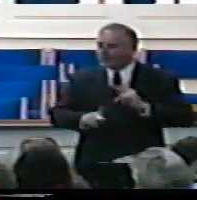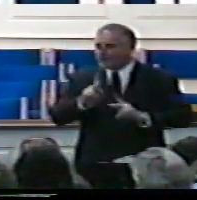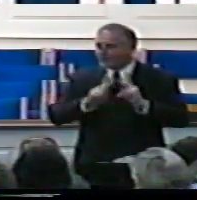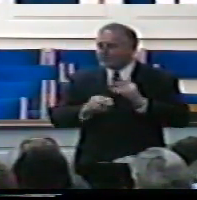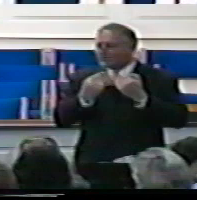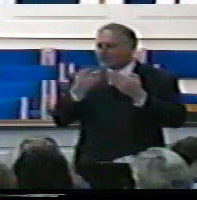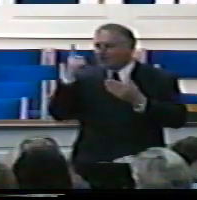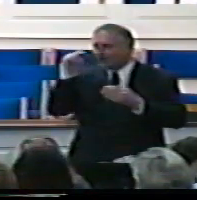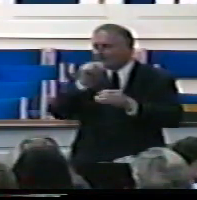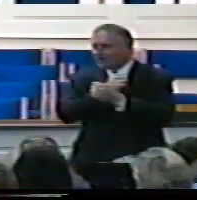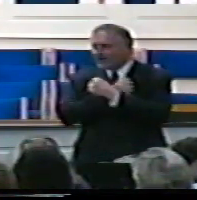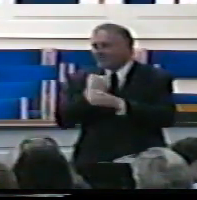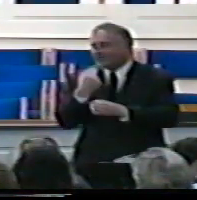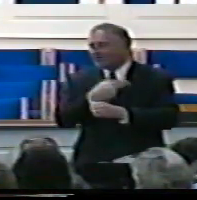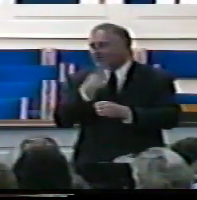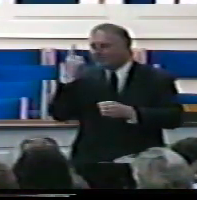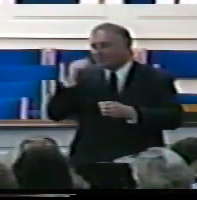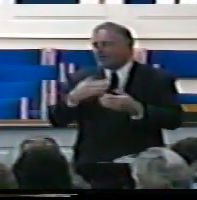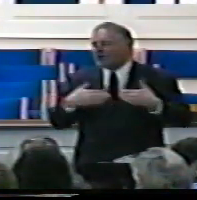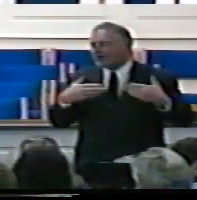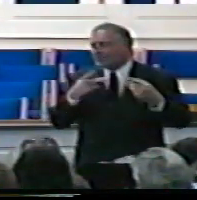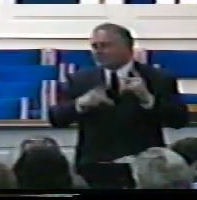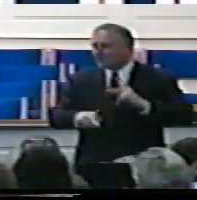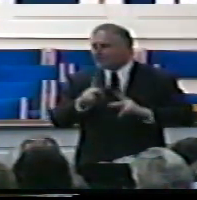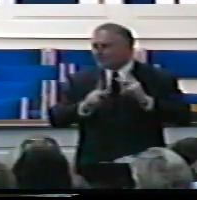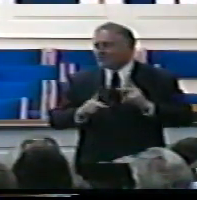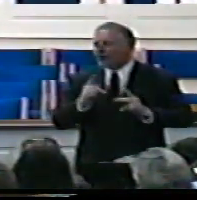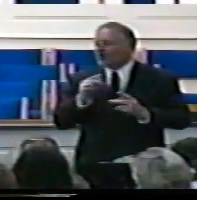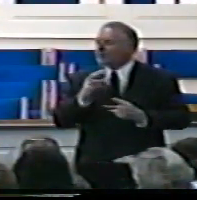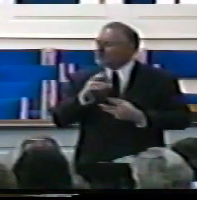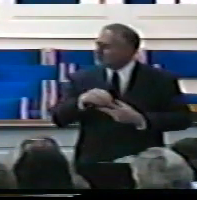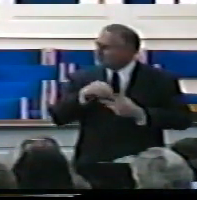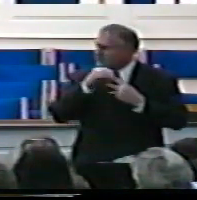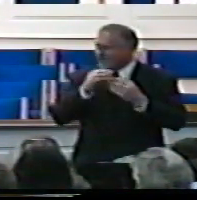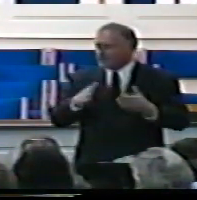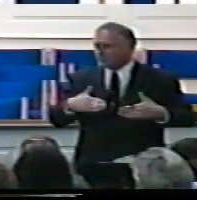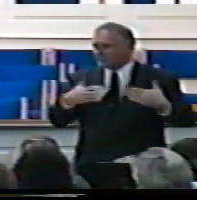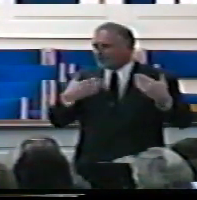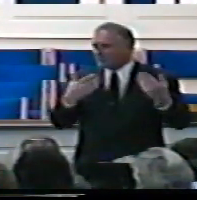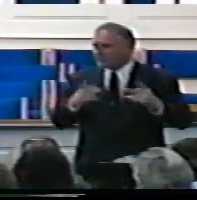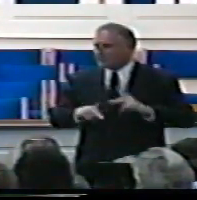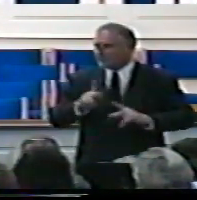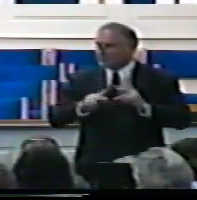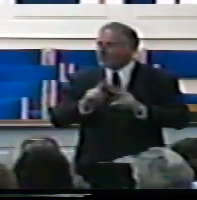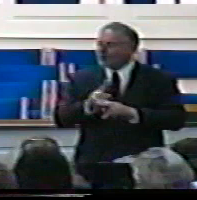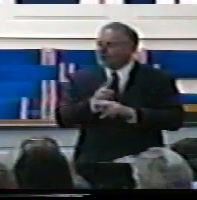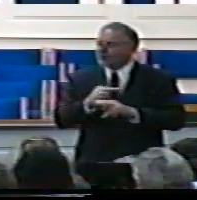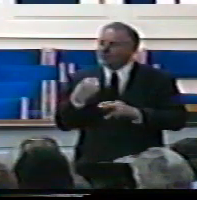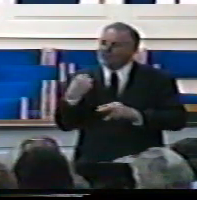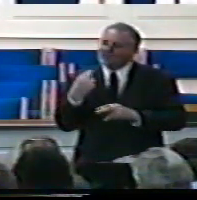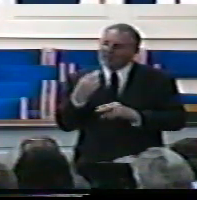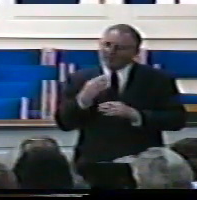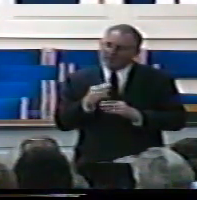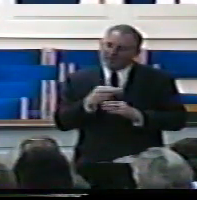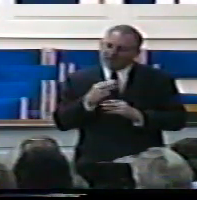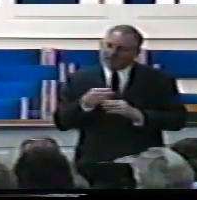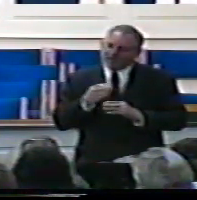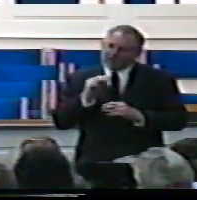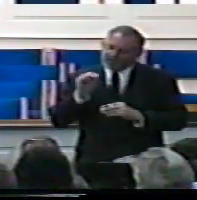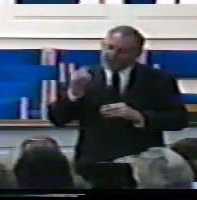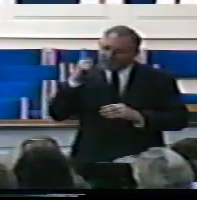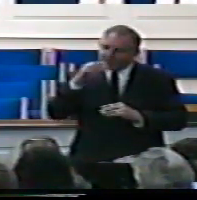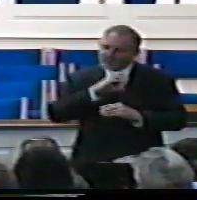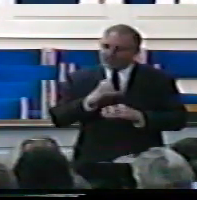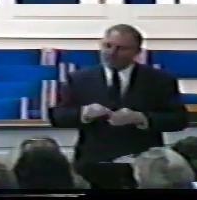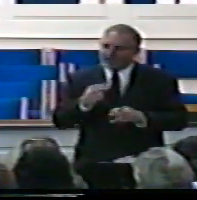Thank you for loving us. Thank you for our young people tonight. They're special. Use them and bless them for Christ's sake. While